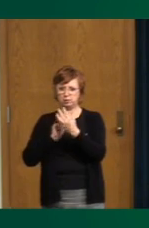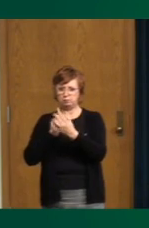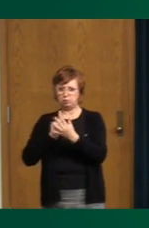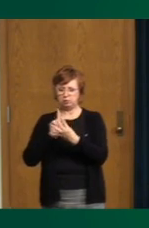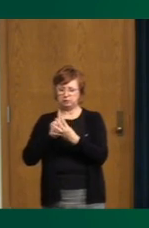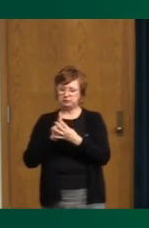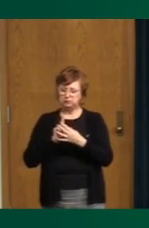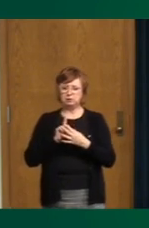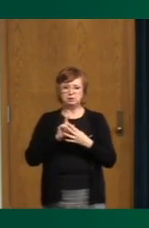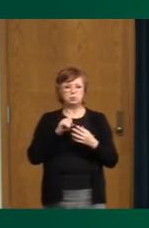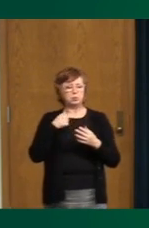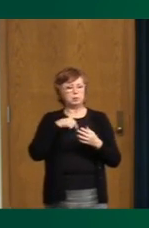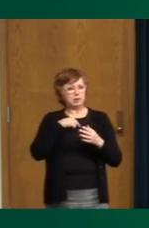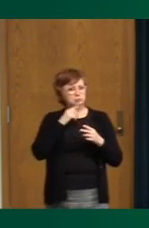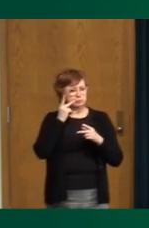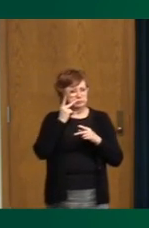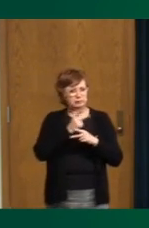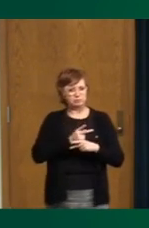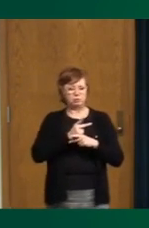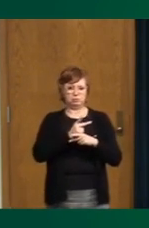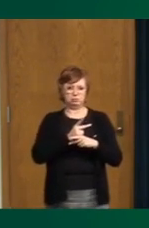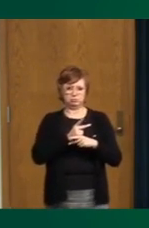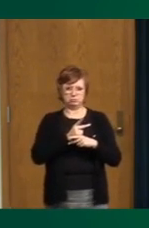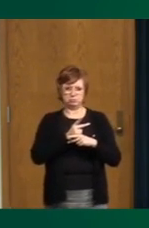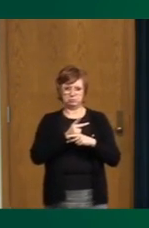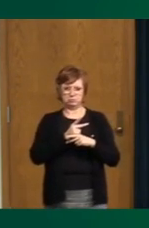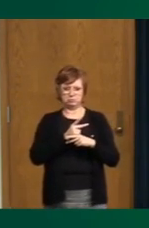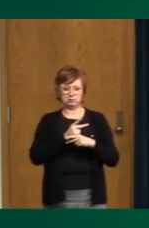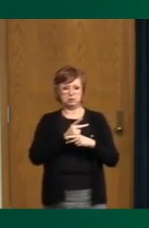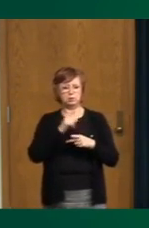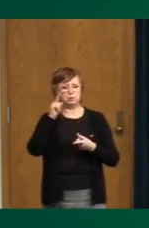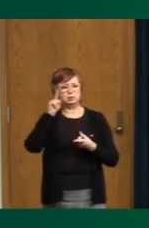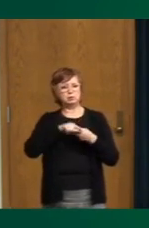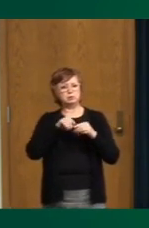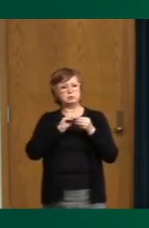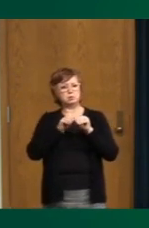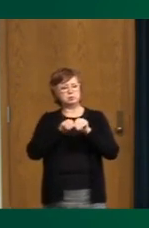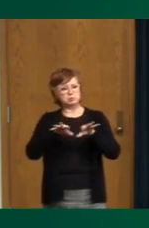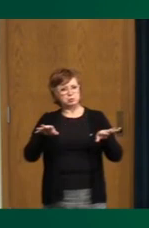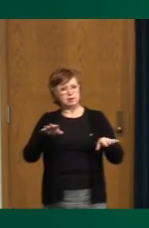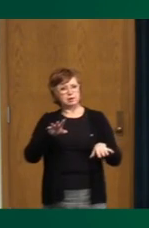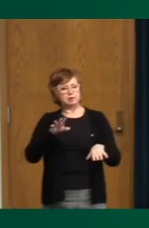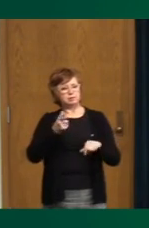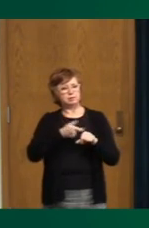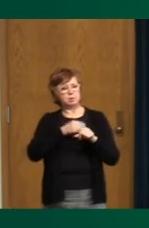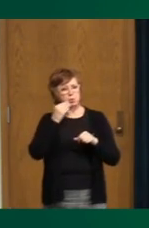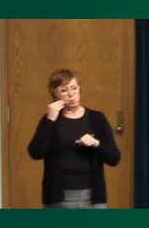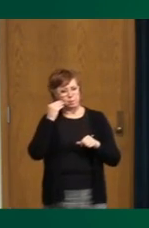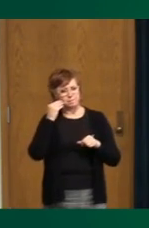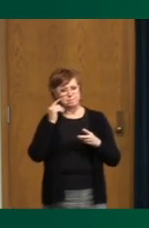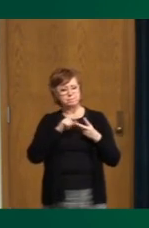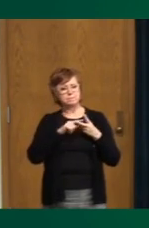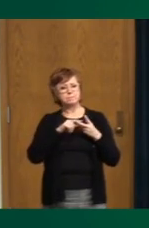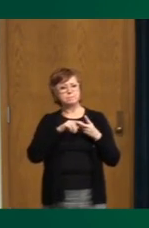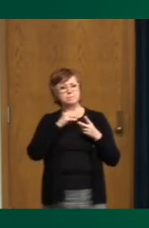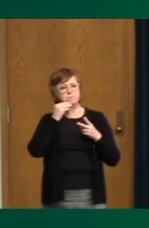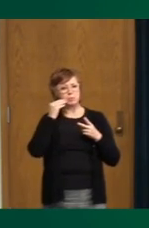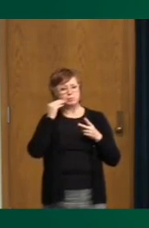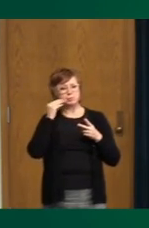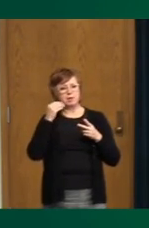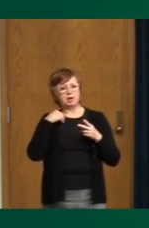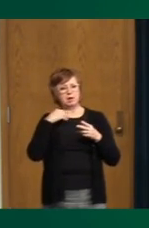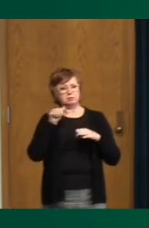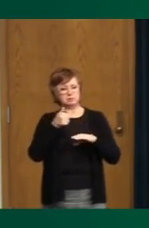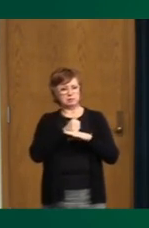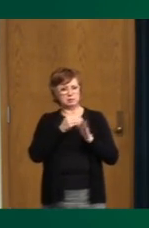the household setting, sometimes very difficult to not have a secondary transmission. But in the household setting, we all have a plan. If I get a